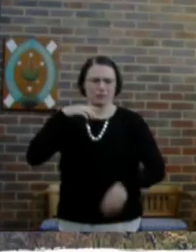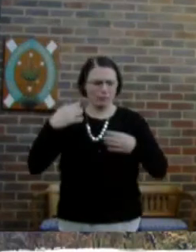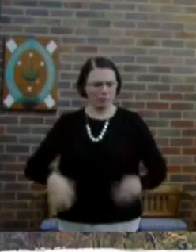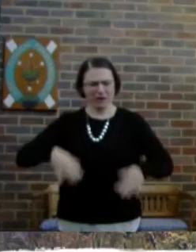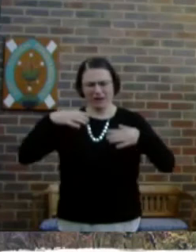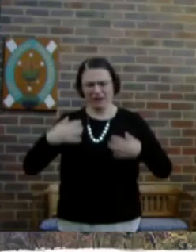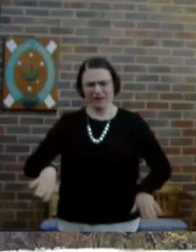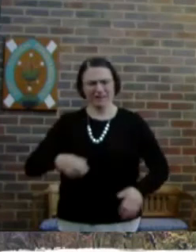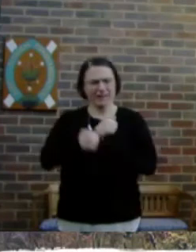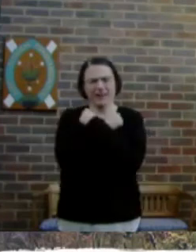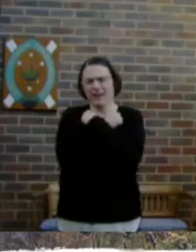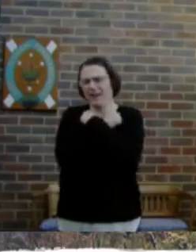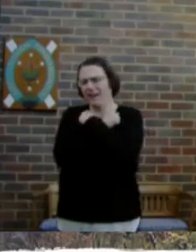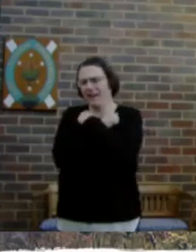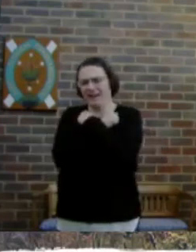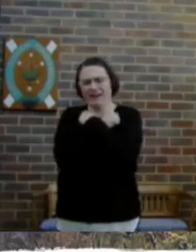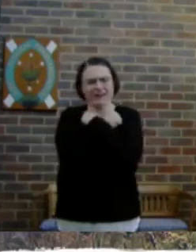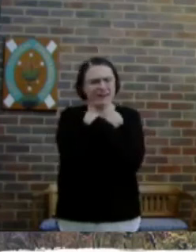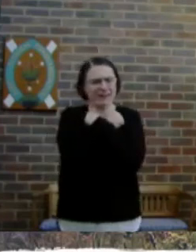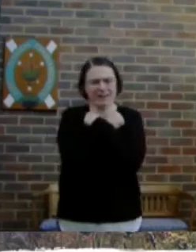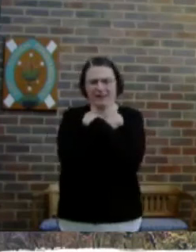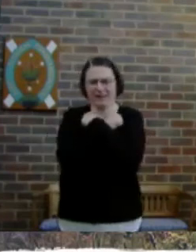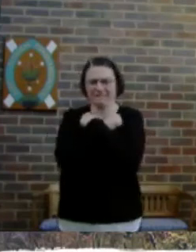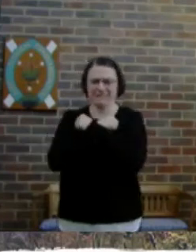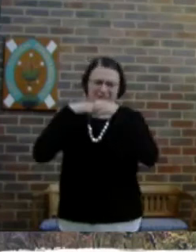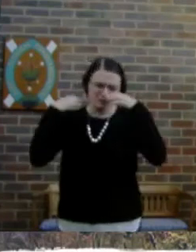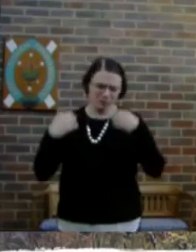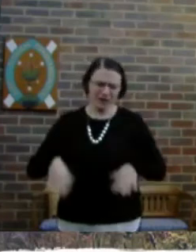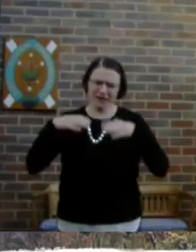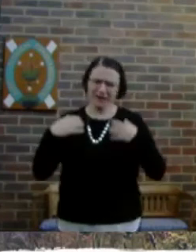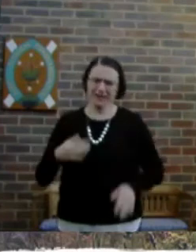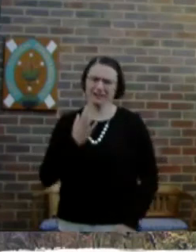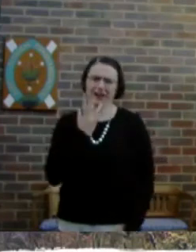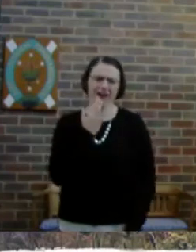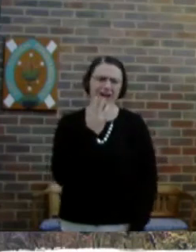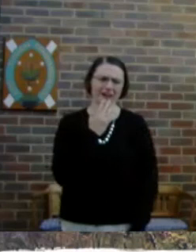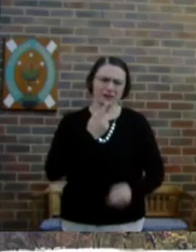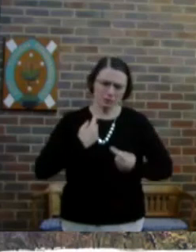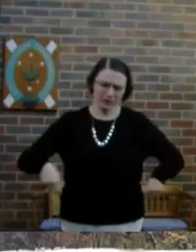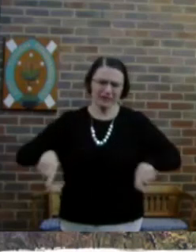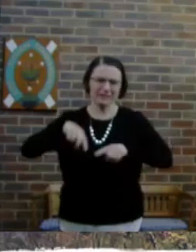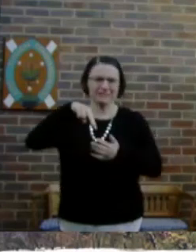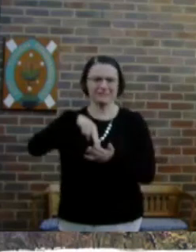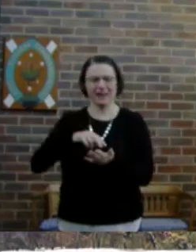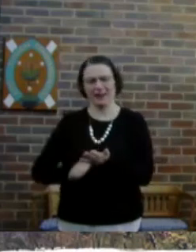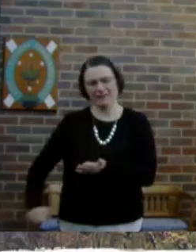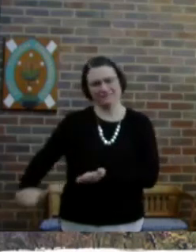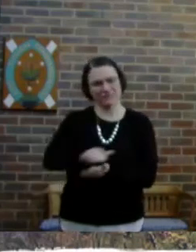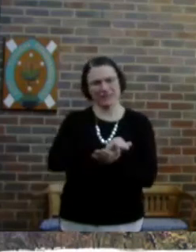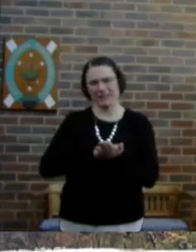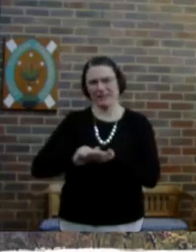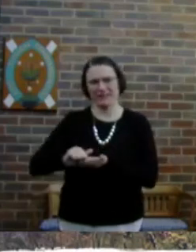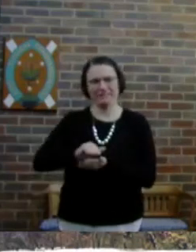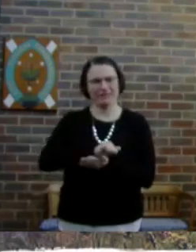What a love What a cause We stand